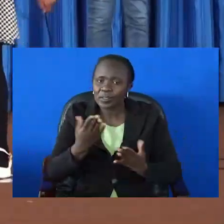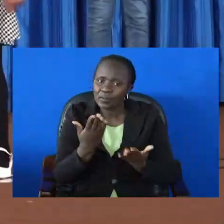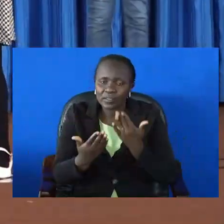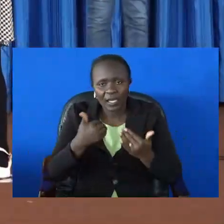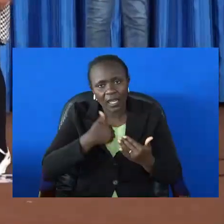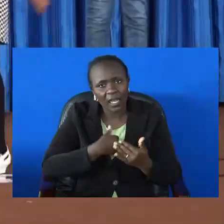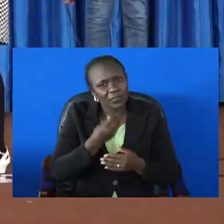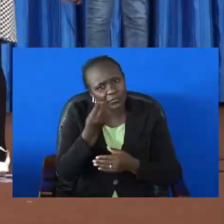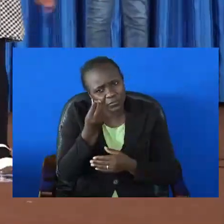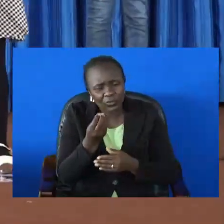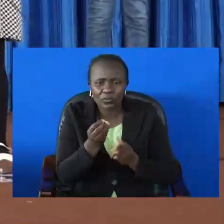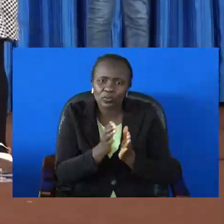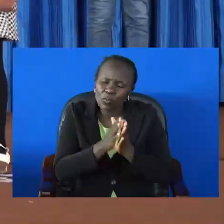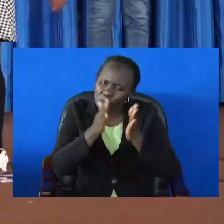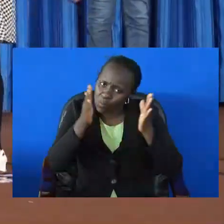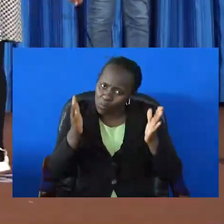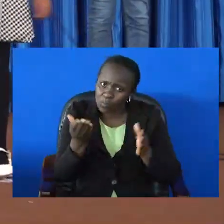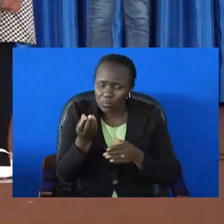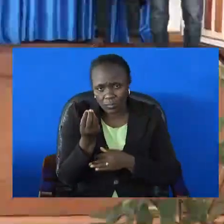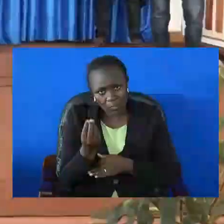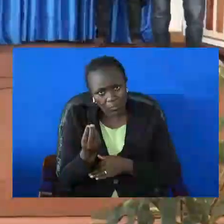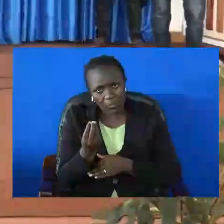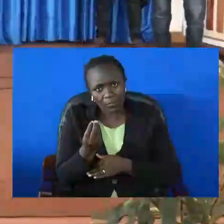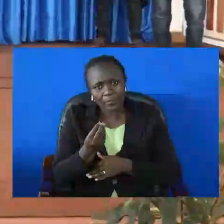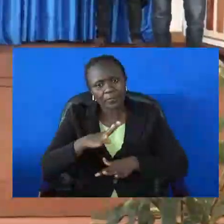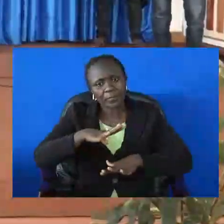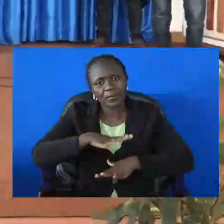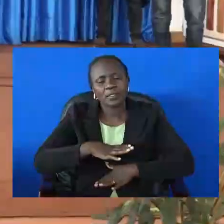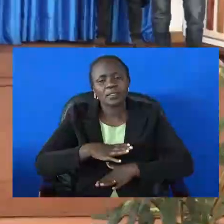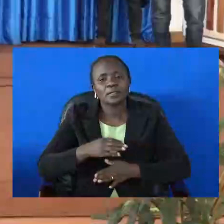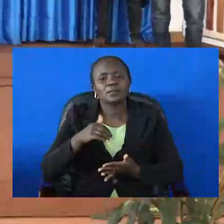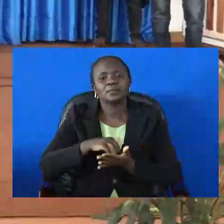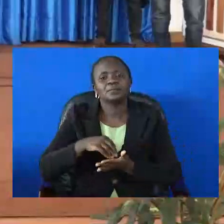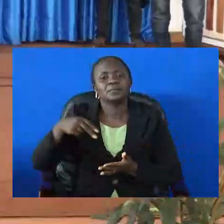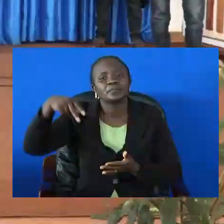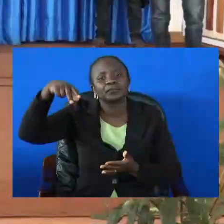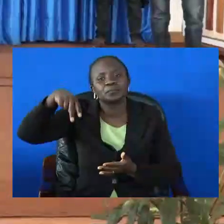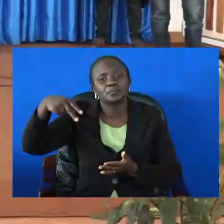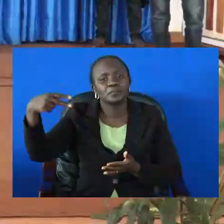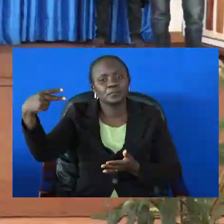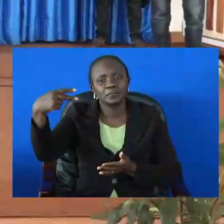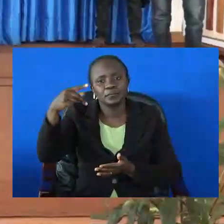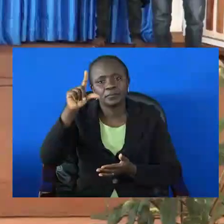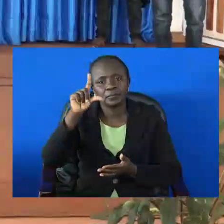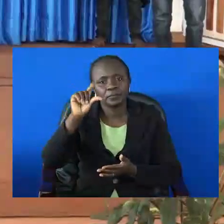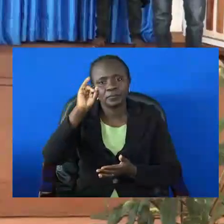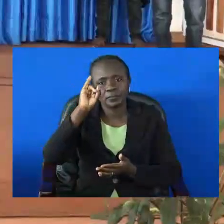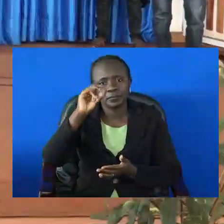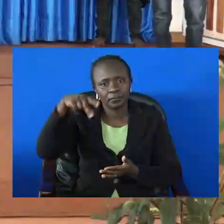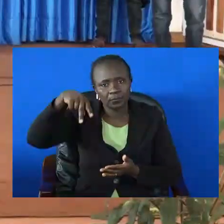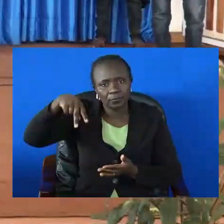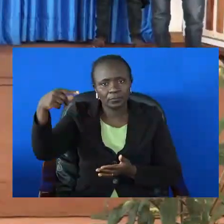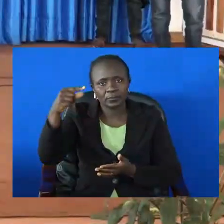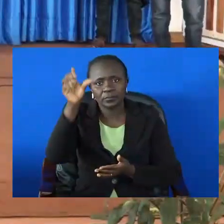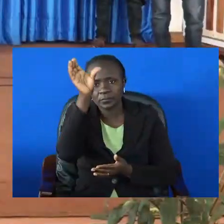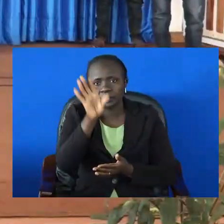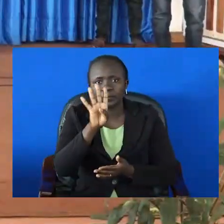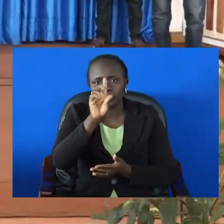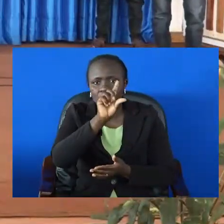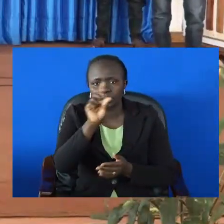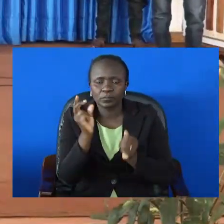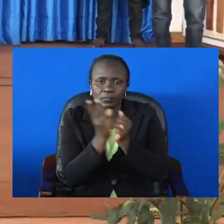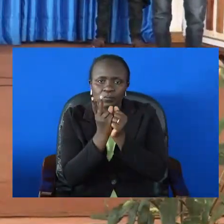I have too much or too little. Let's repeat again, Philippians chapter 4, verse 12. Philippians chapter 4,